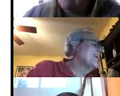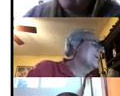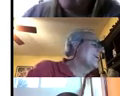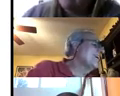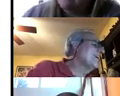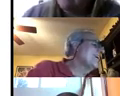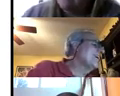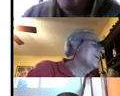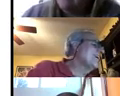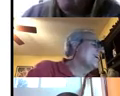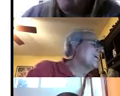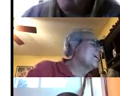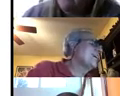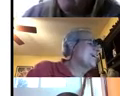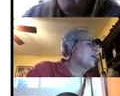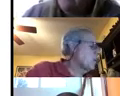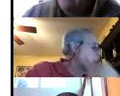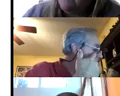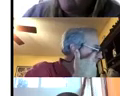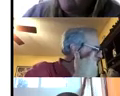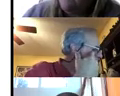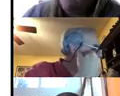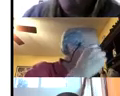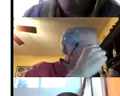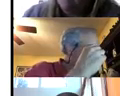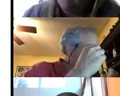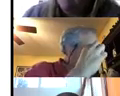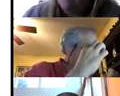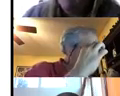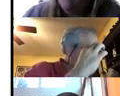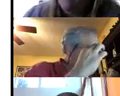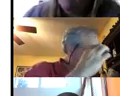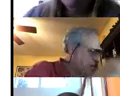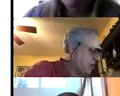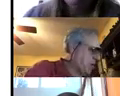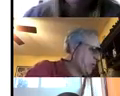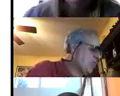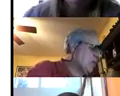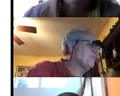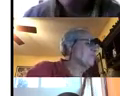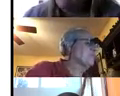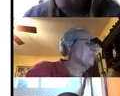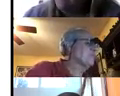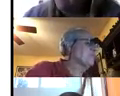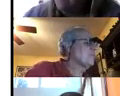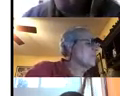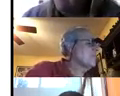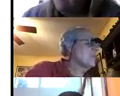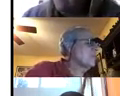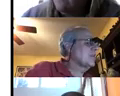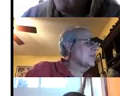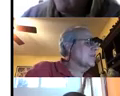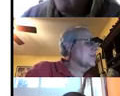So we understand that traditionally, as the astrologers or